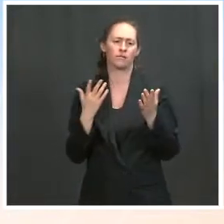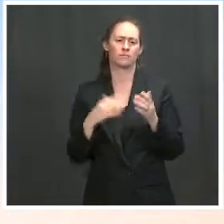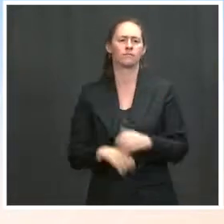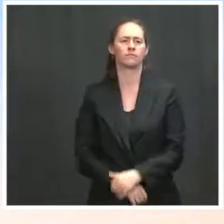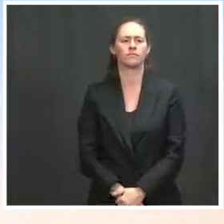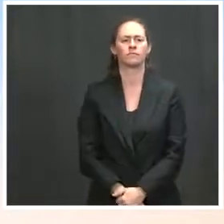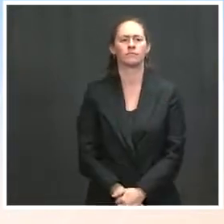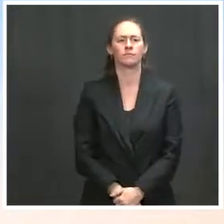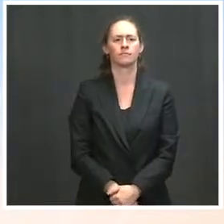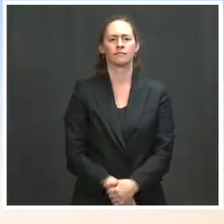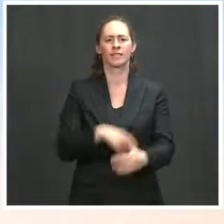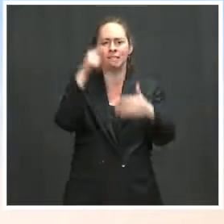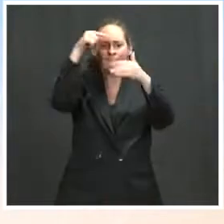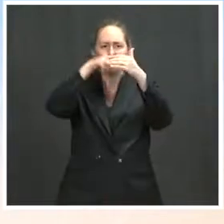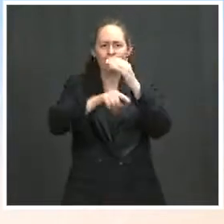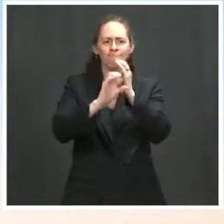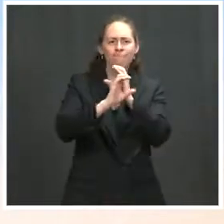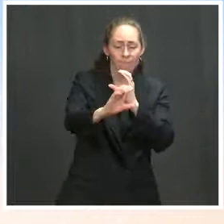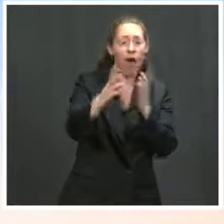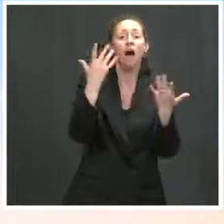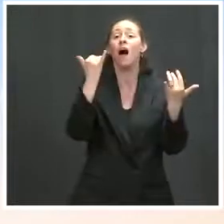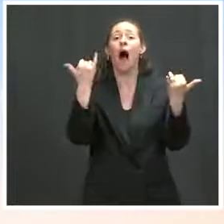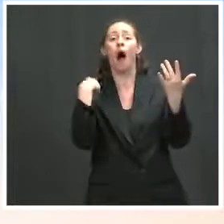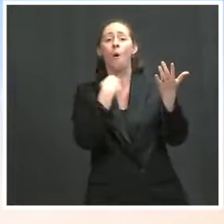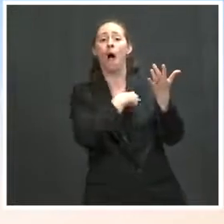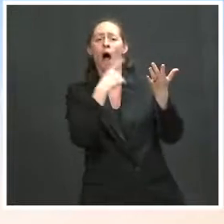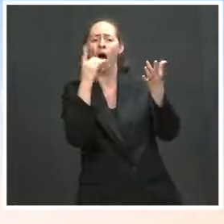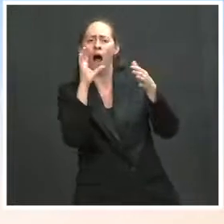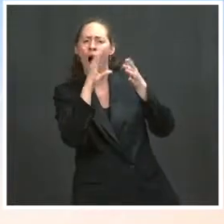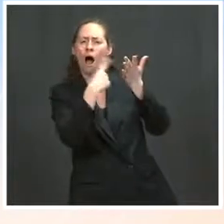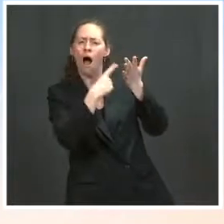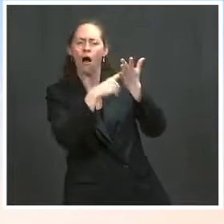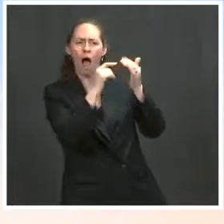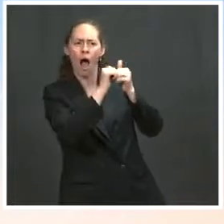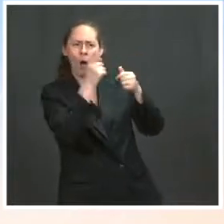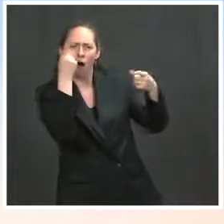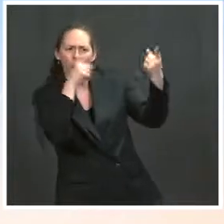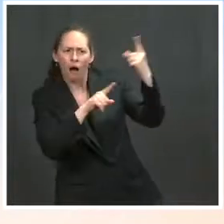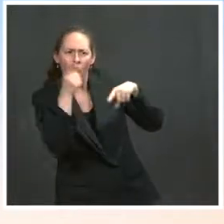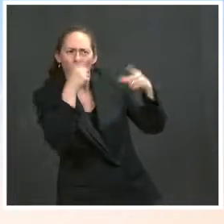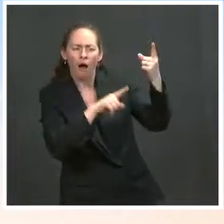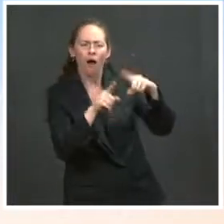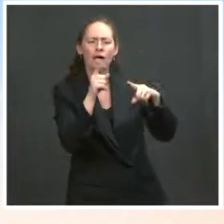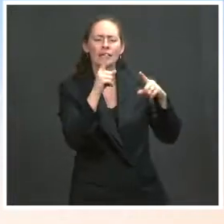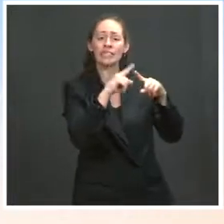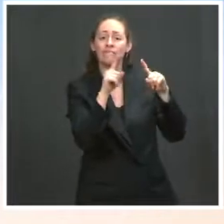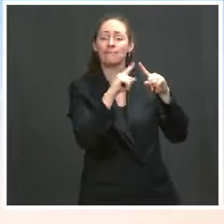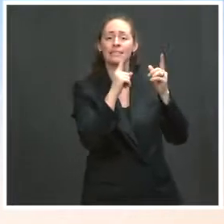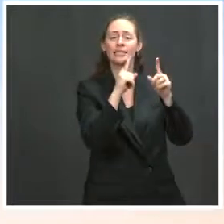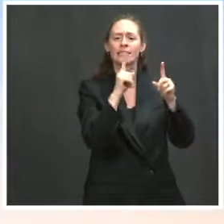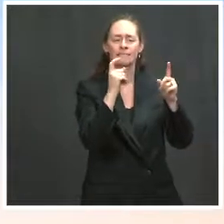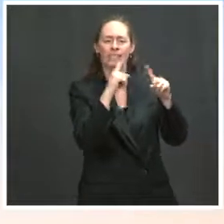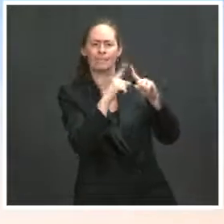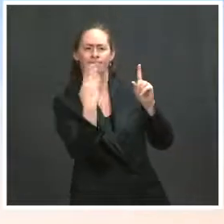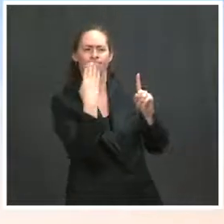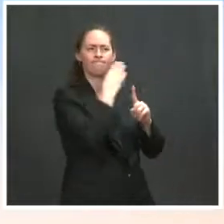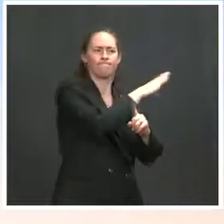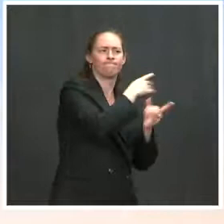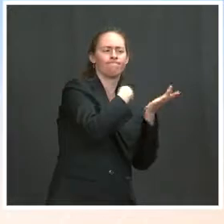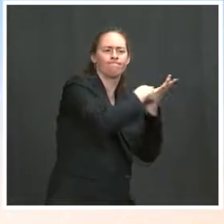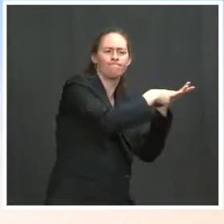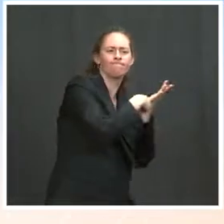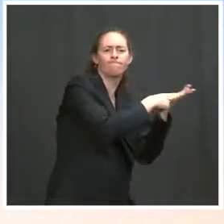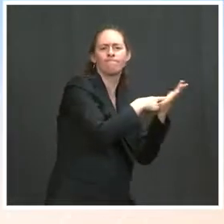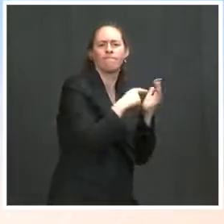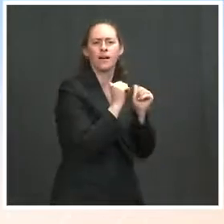in a different way, right? We all have, we have these relationships that we are rebuilding as